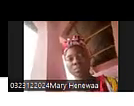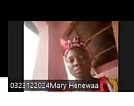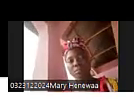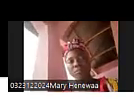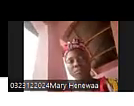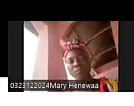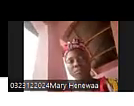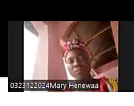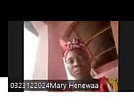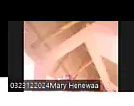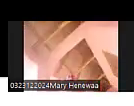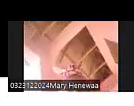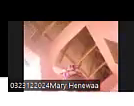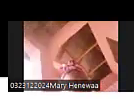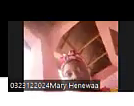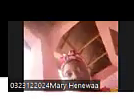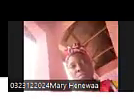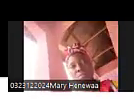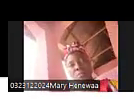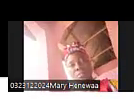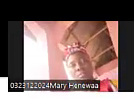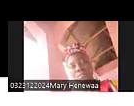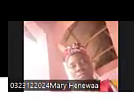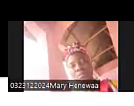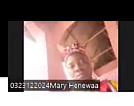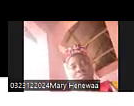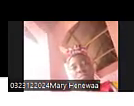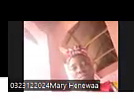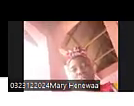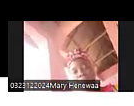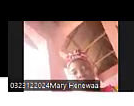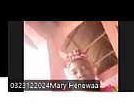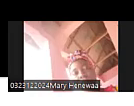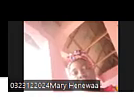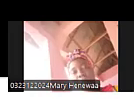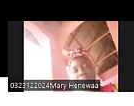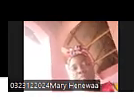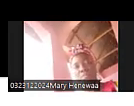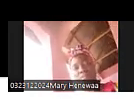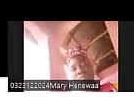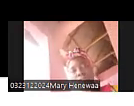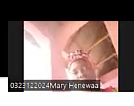I must stop it. Have you seen a crabby day? Yes.